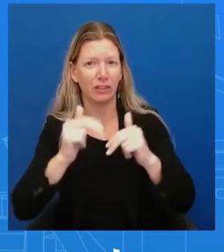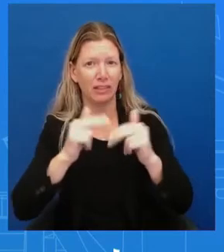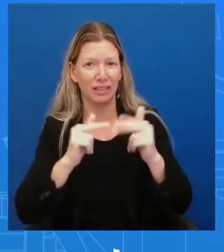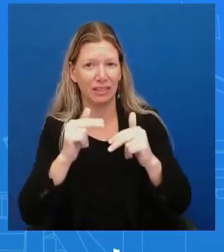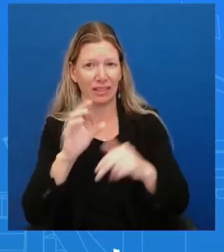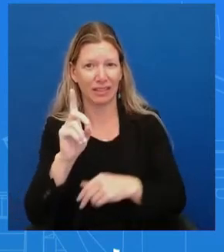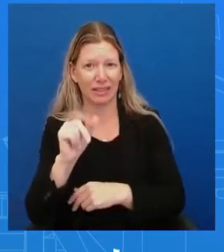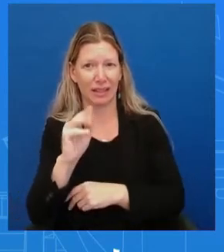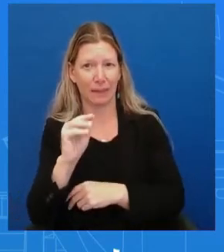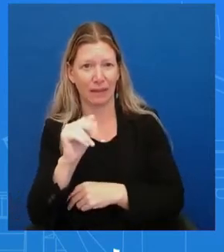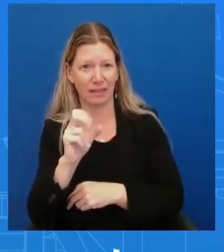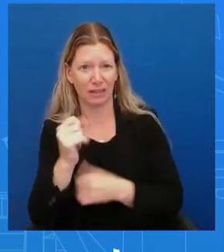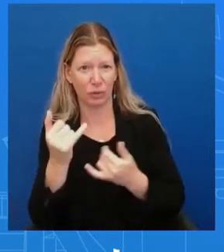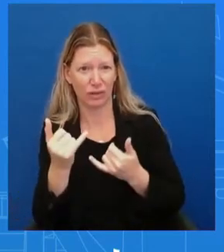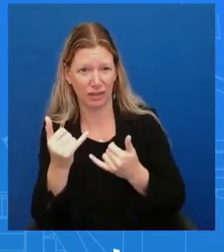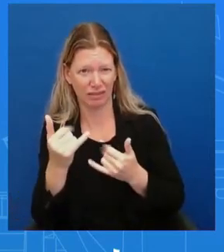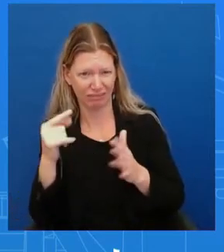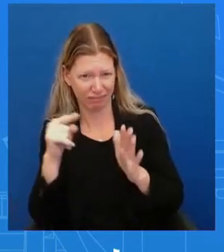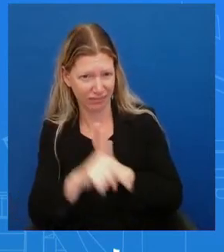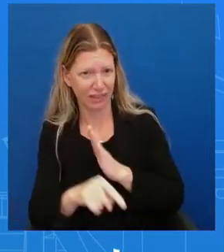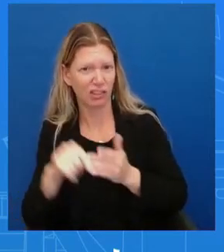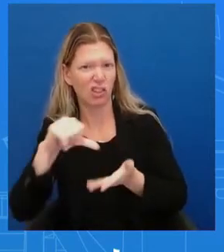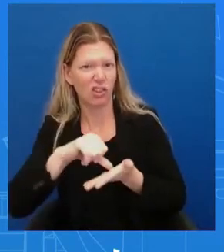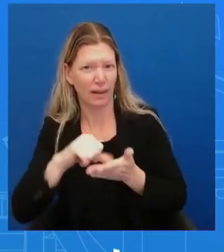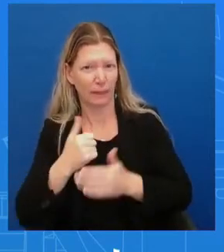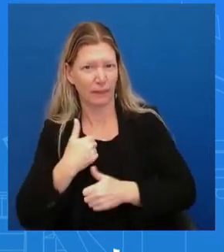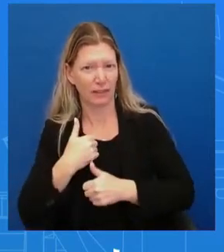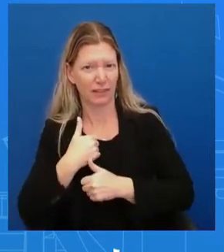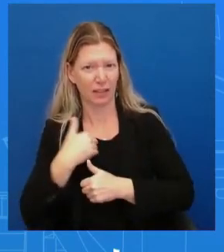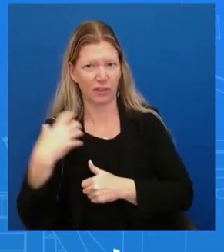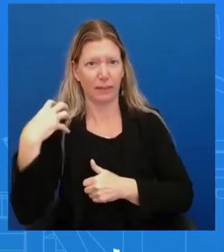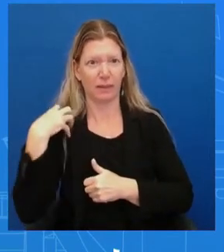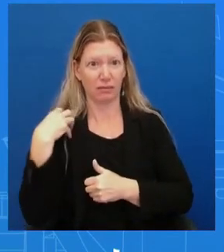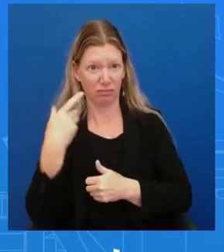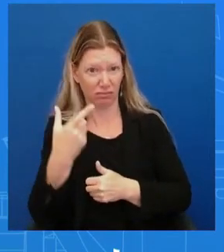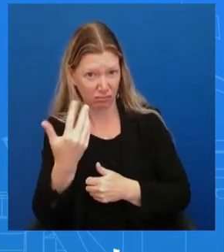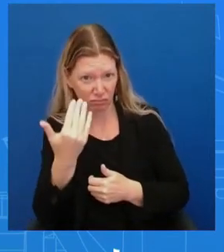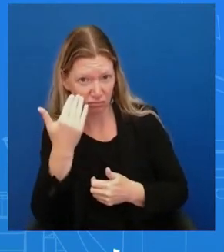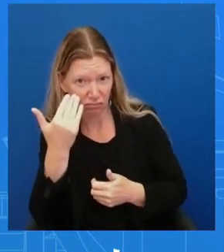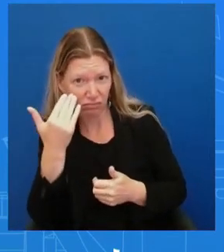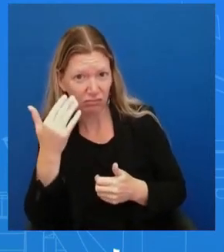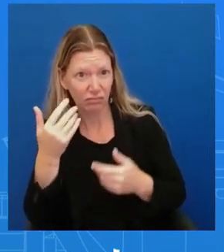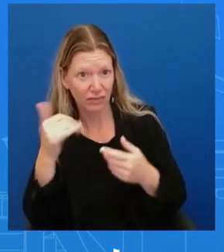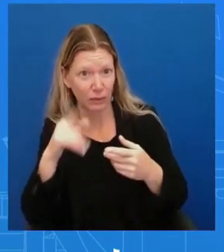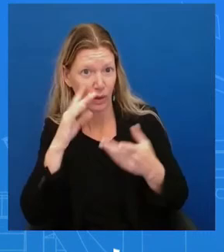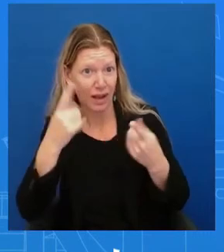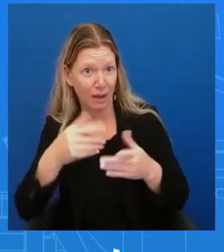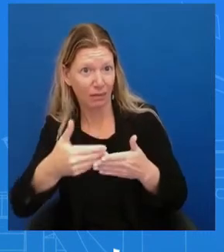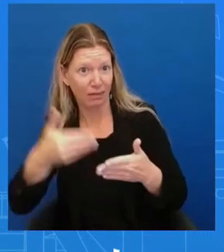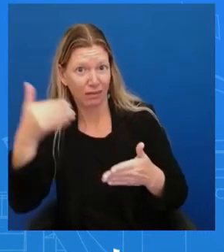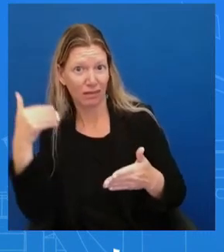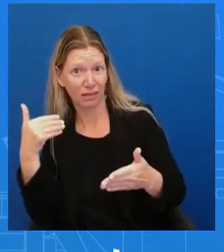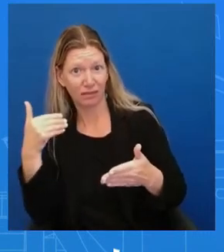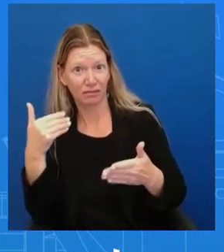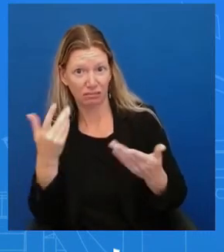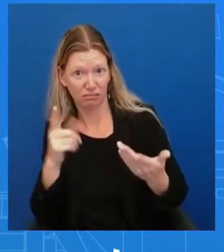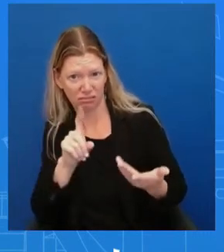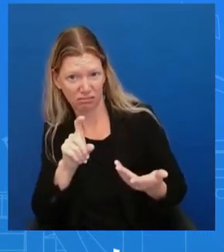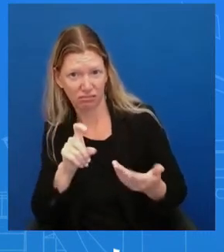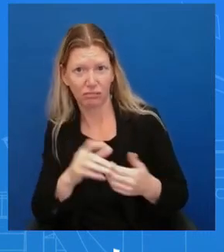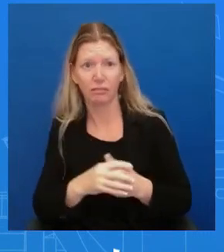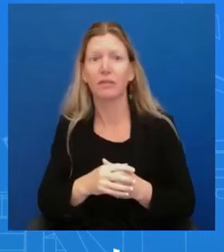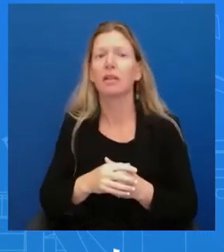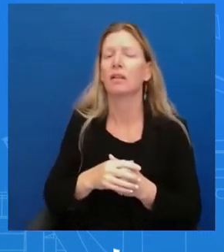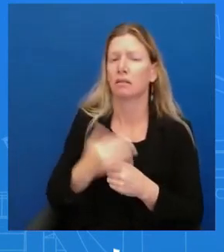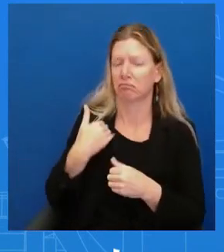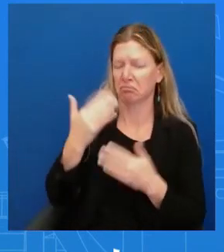I'm aware of the reports. Our team is looking into it, so I'm not going to get ahead of anything just yet. But obviously we're aware of the reports and our team is looking into it. I'm